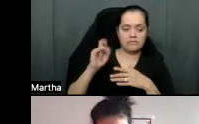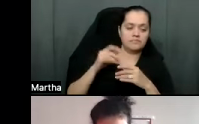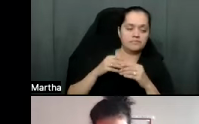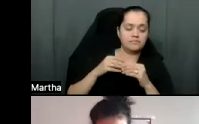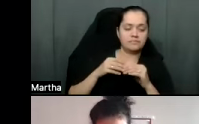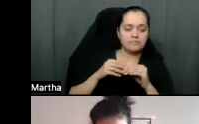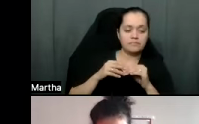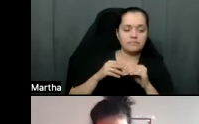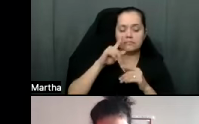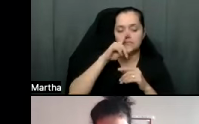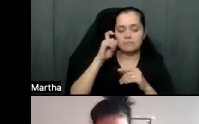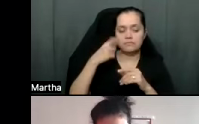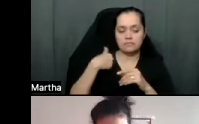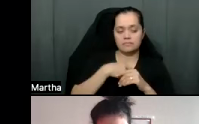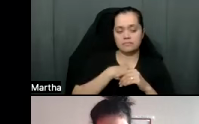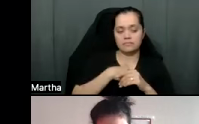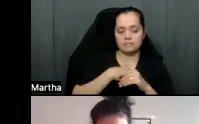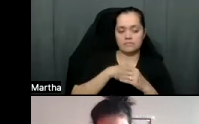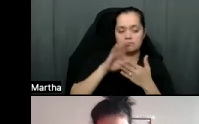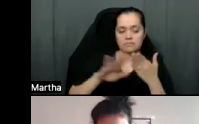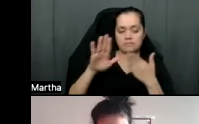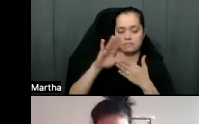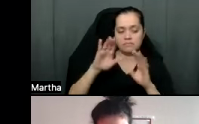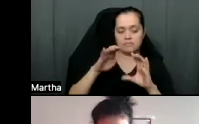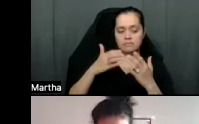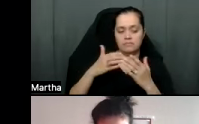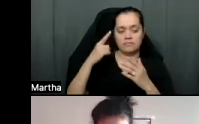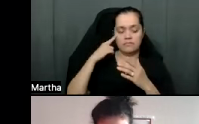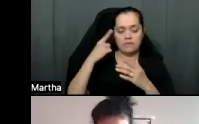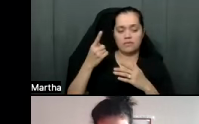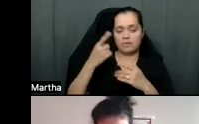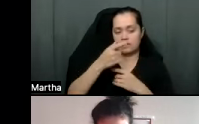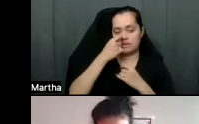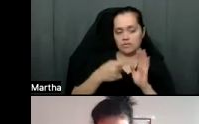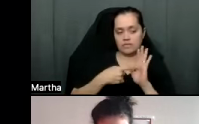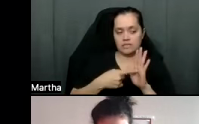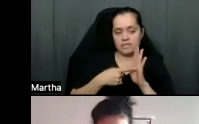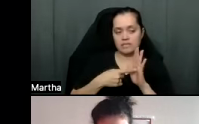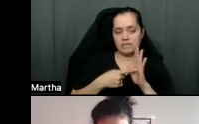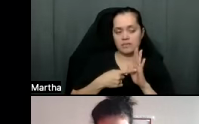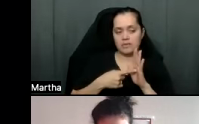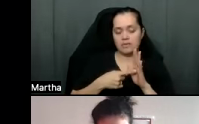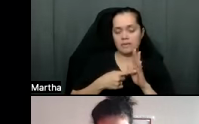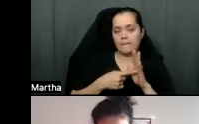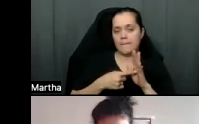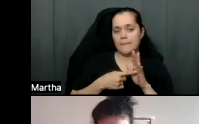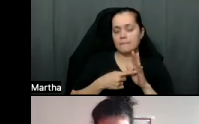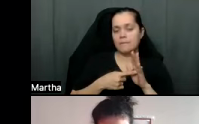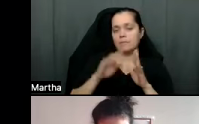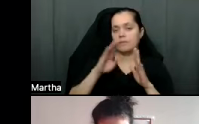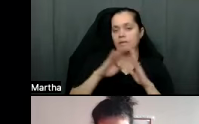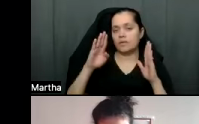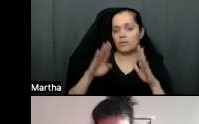And because we're in a college class, I think one interesting example would be the residential